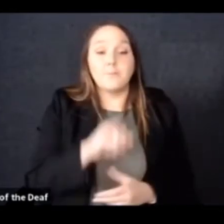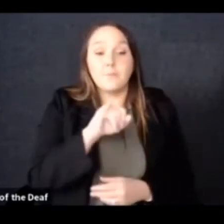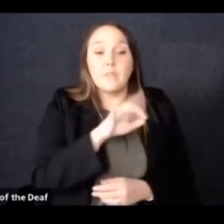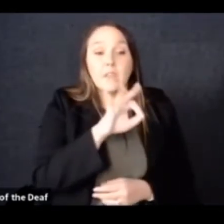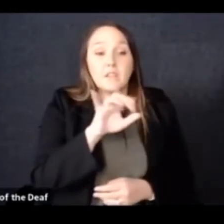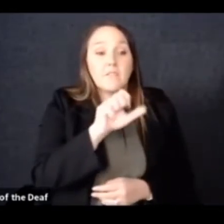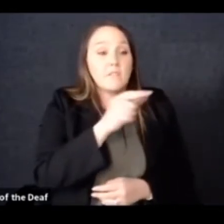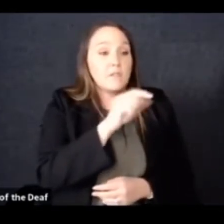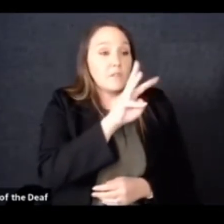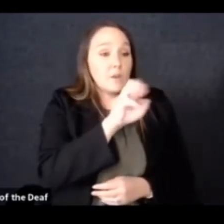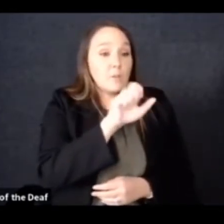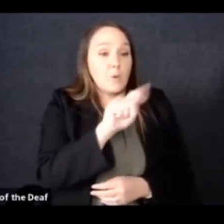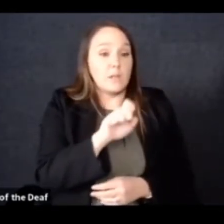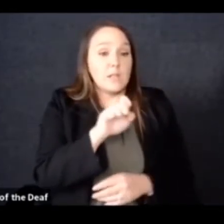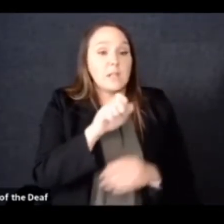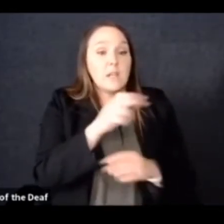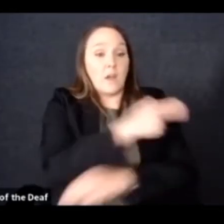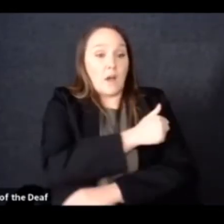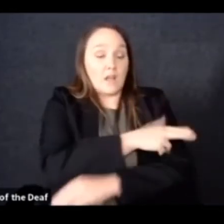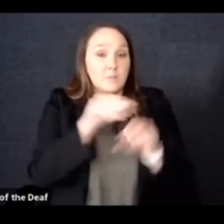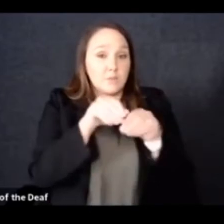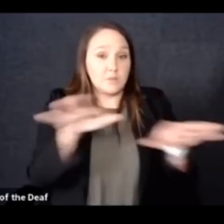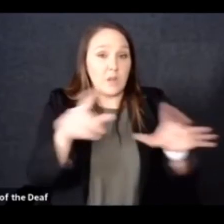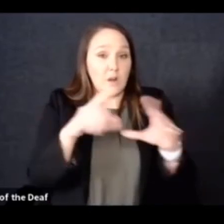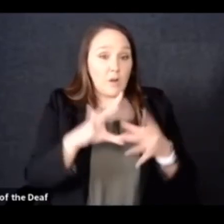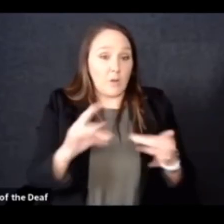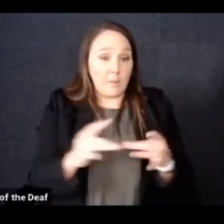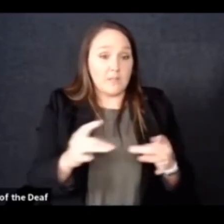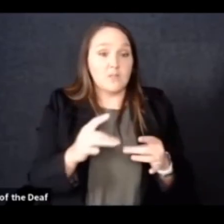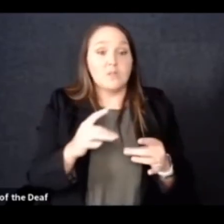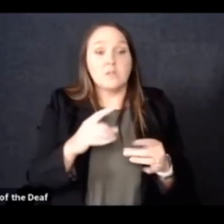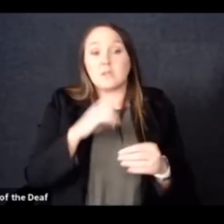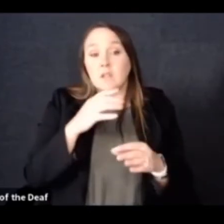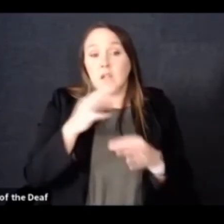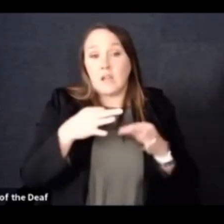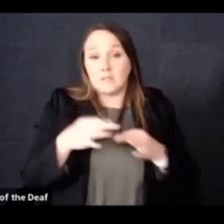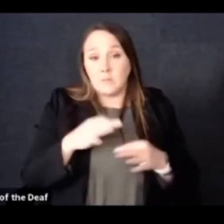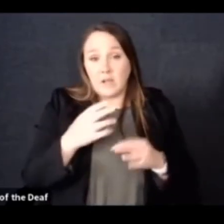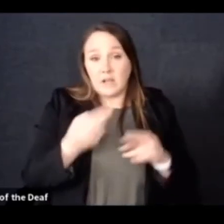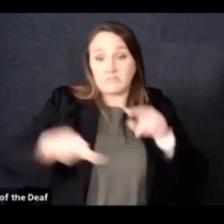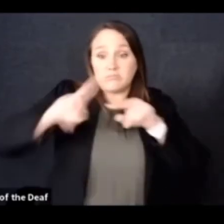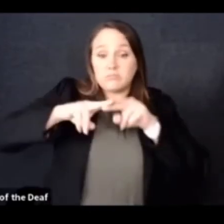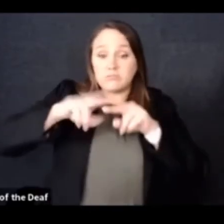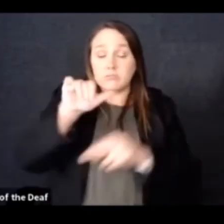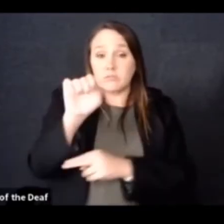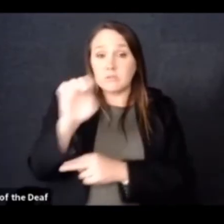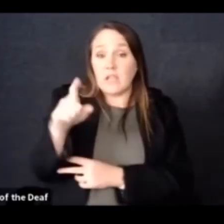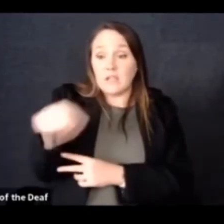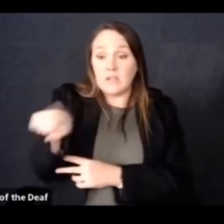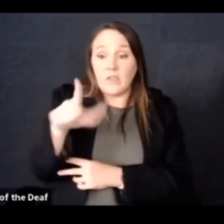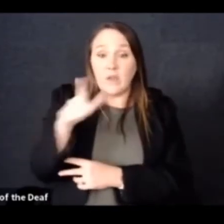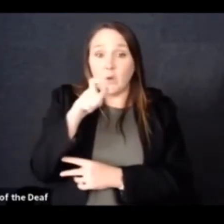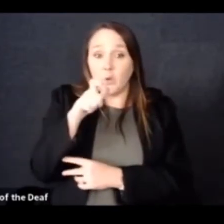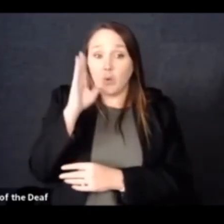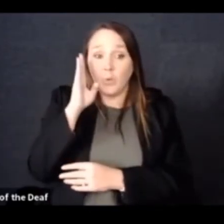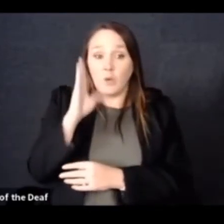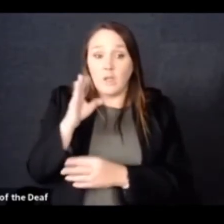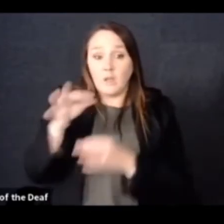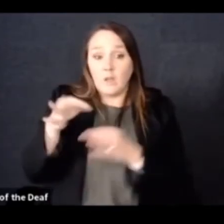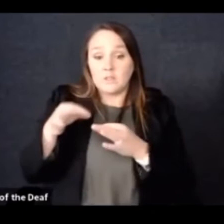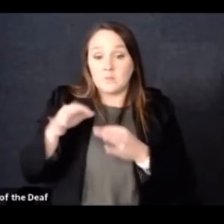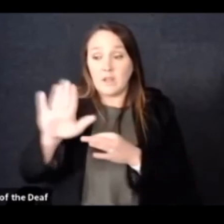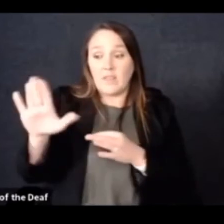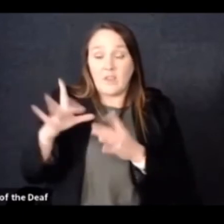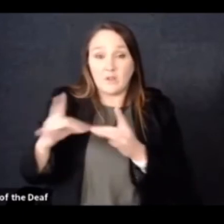hospital system sent out a message today noting the spike in cases we discussed last week. Of course, they're the ones to speak to their statement, but can